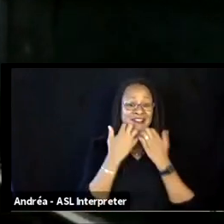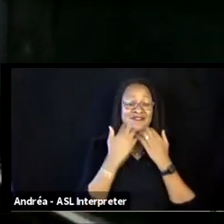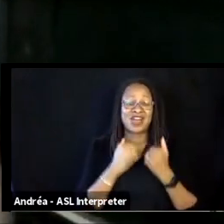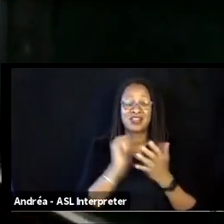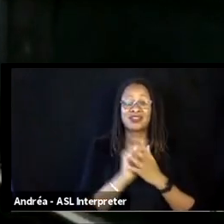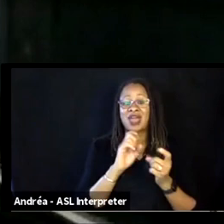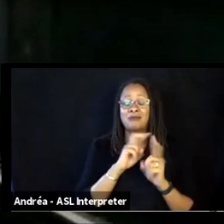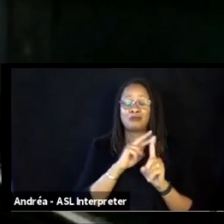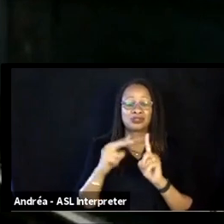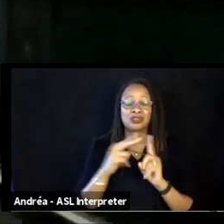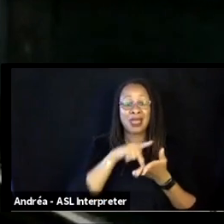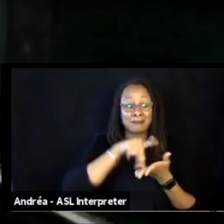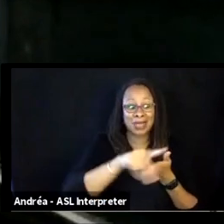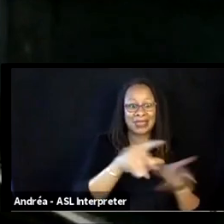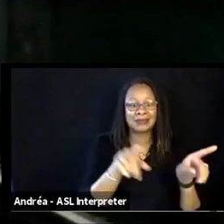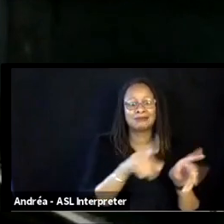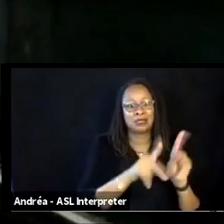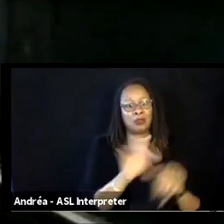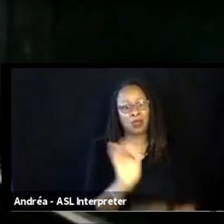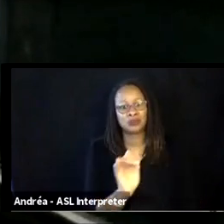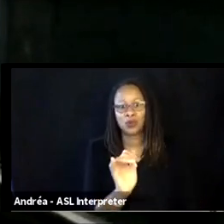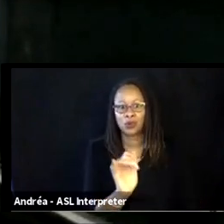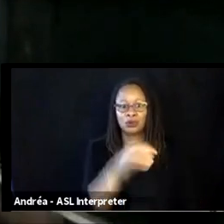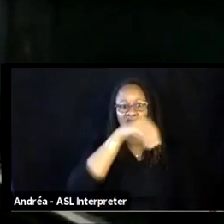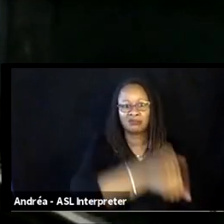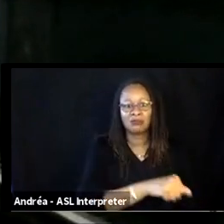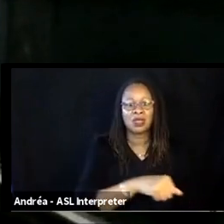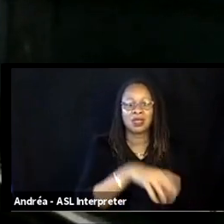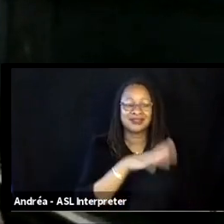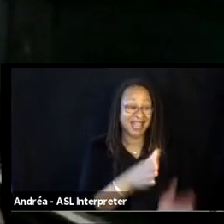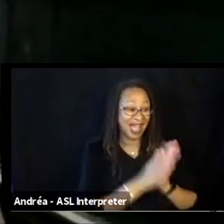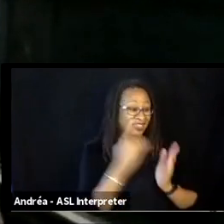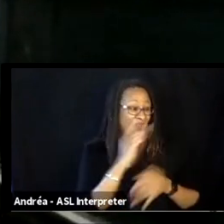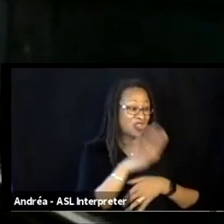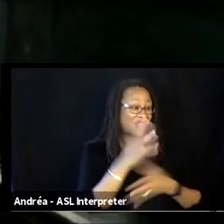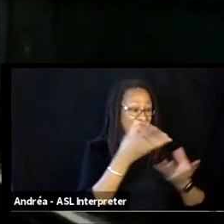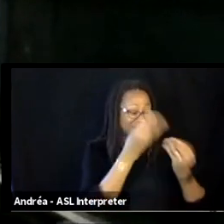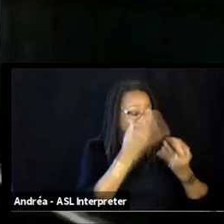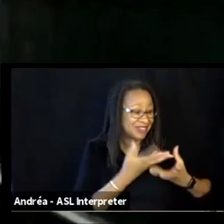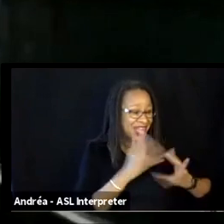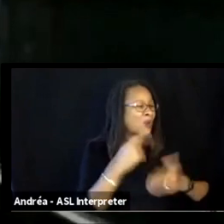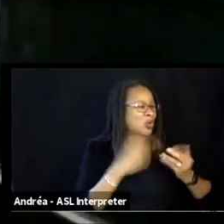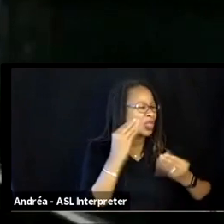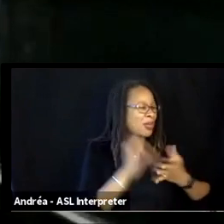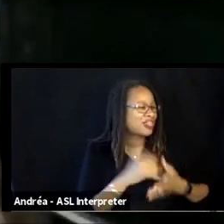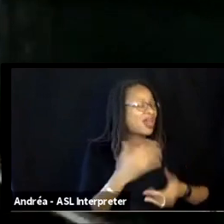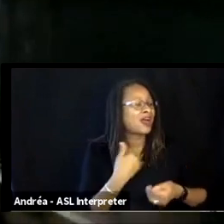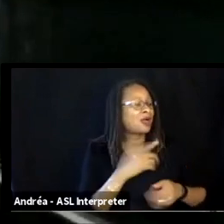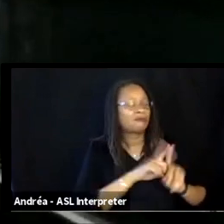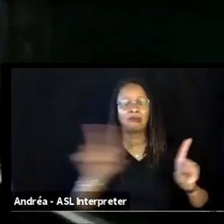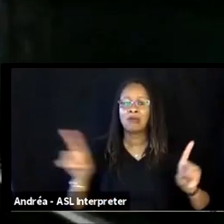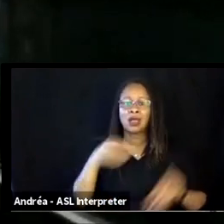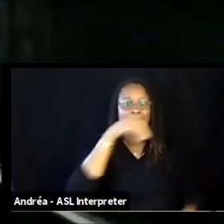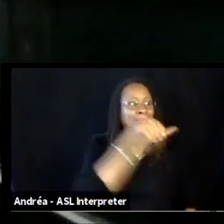perspective, paying people as well, that's another thing too. Like don't just ask someone for their insights and say like, what do you think about this? But like